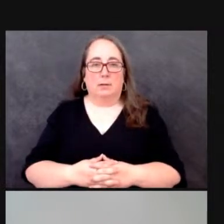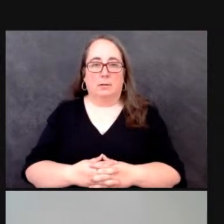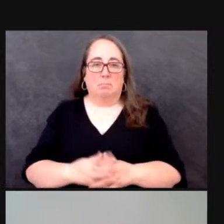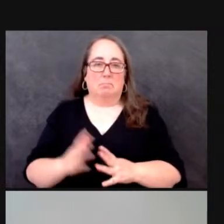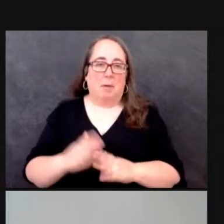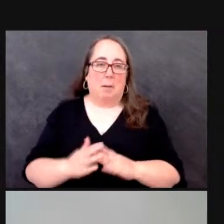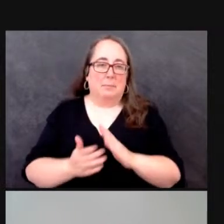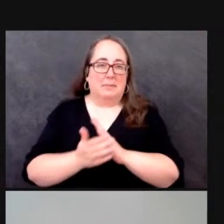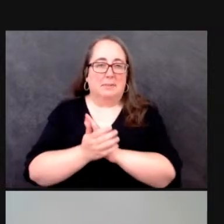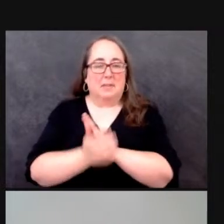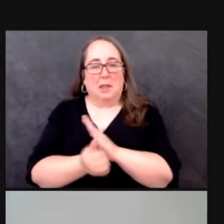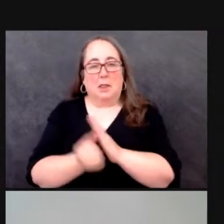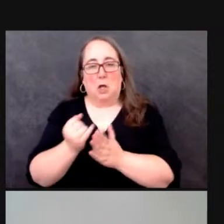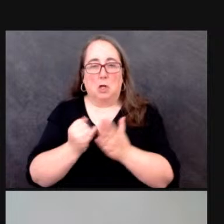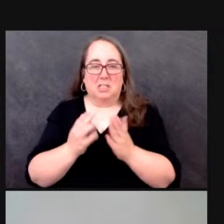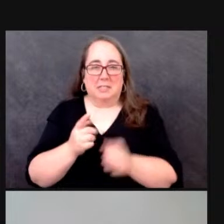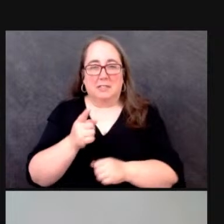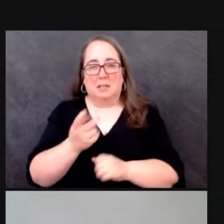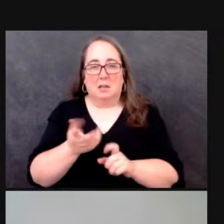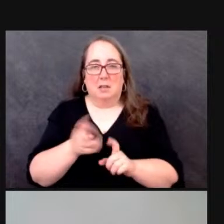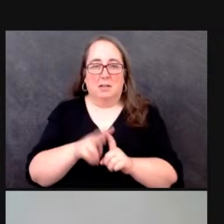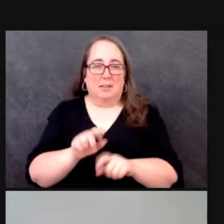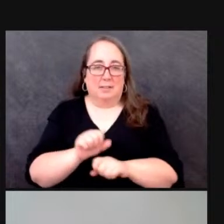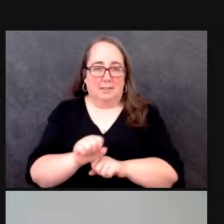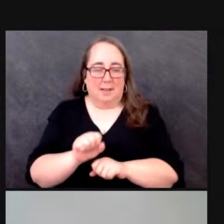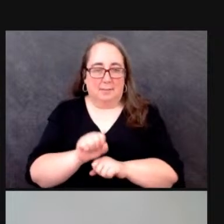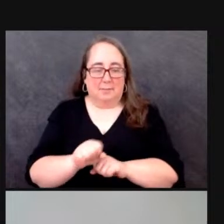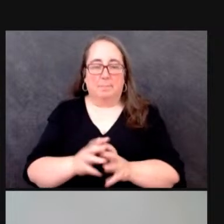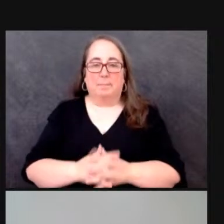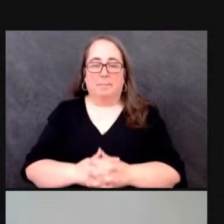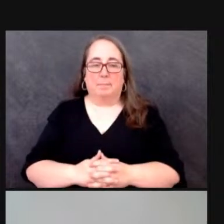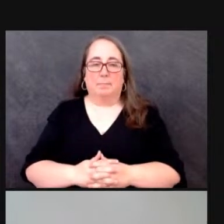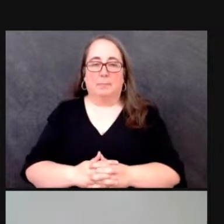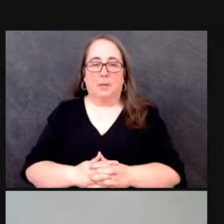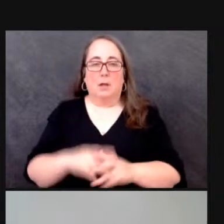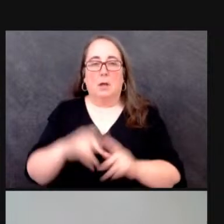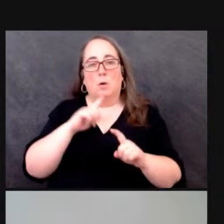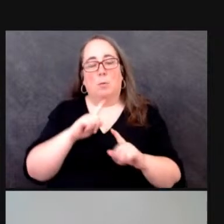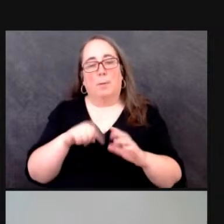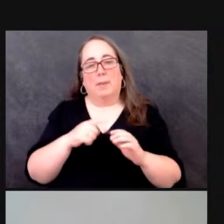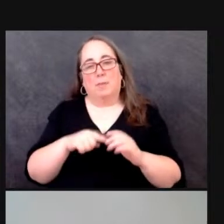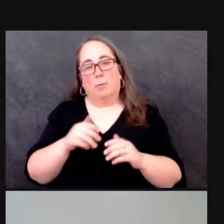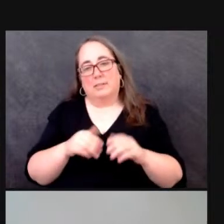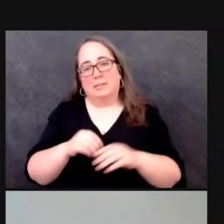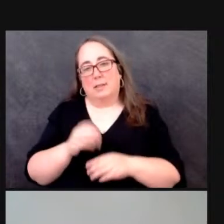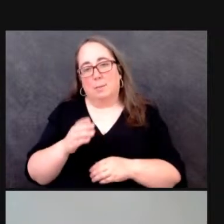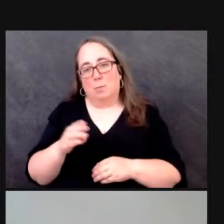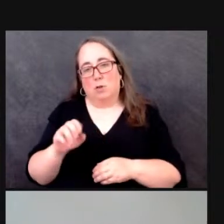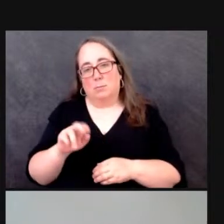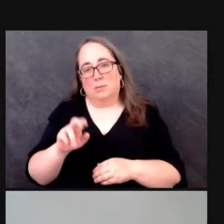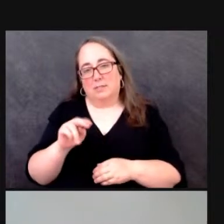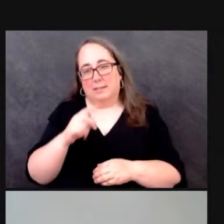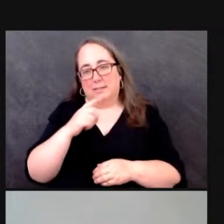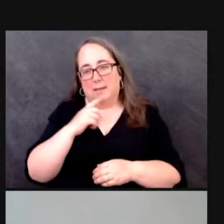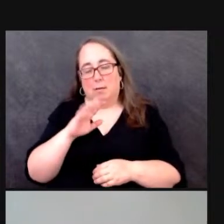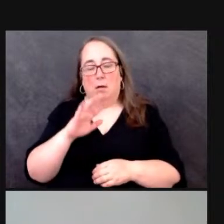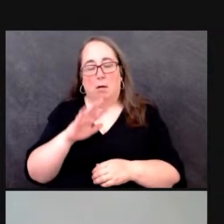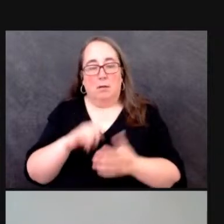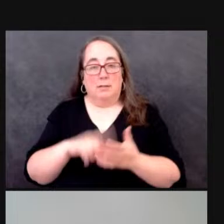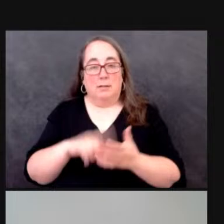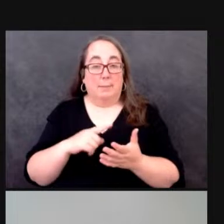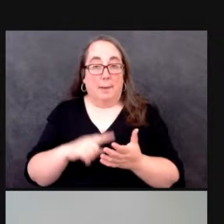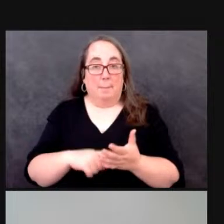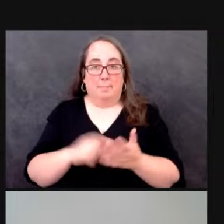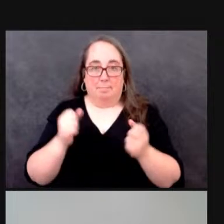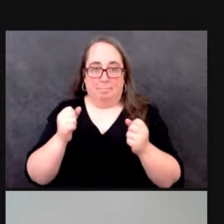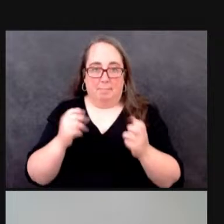artisans of Samuel Kirk and Son were assigned to the task. A report about the process in the Baltimore Sun stated that at times there were as